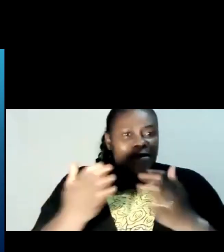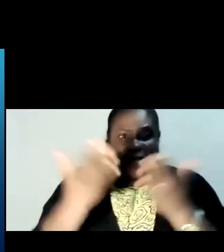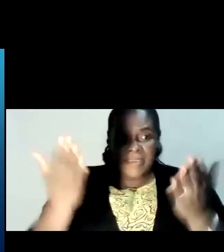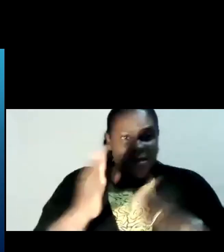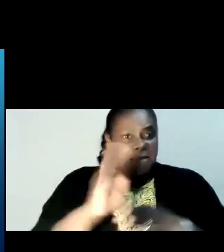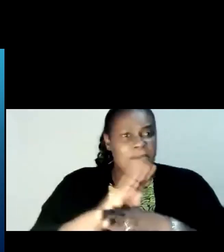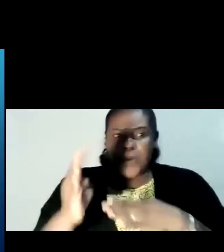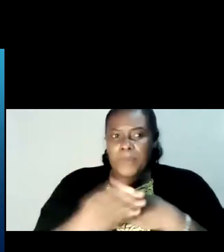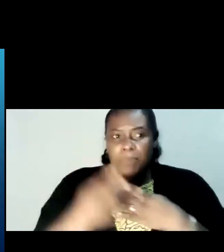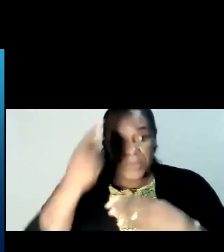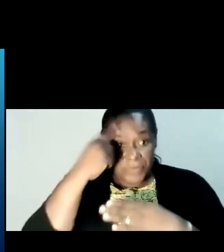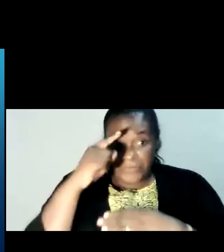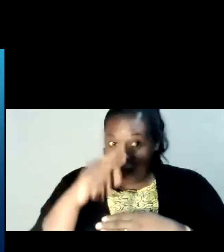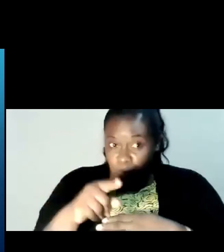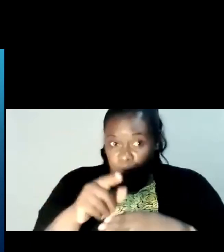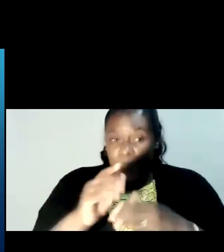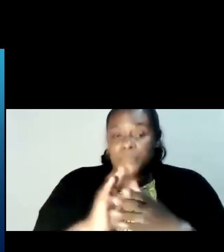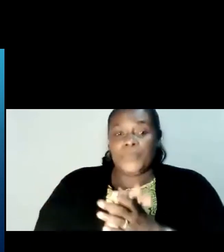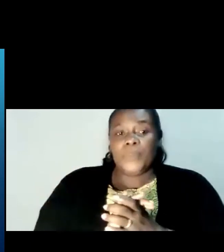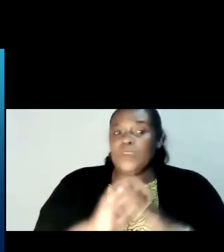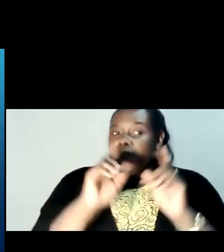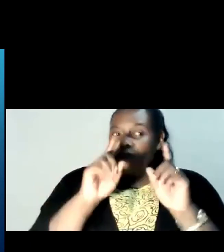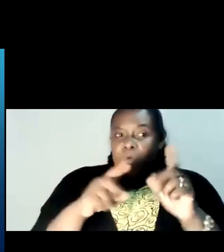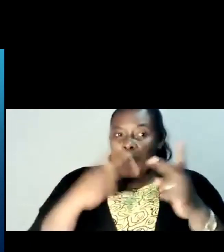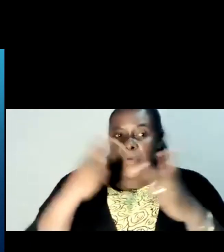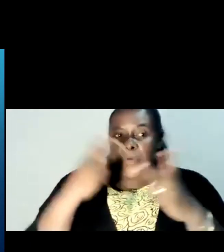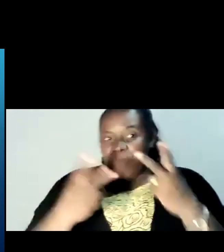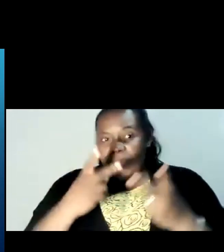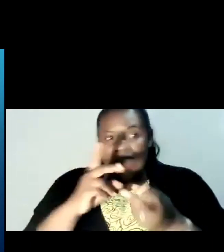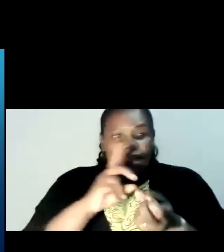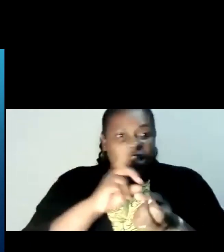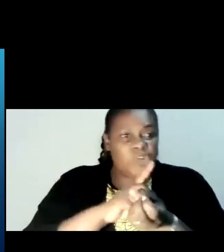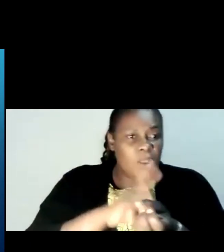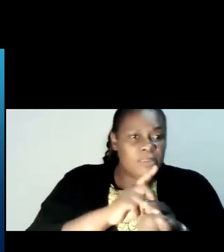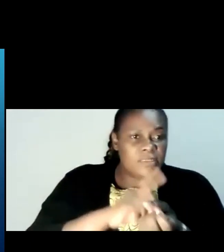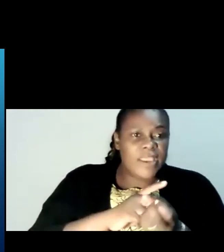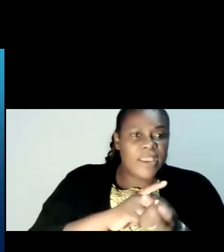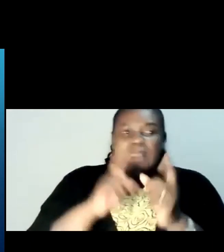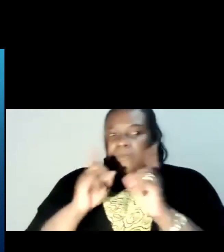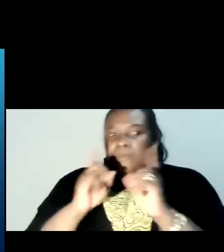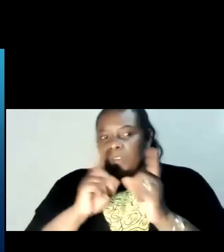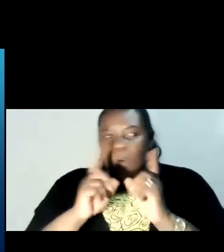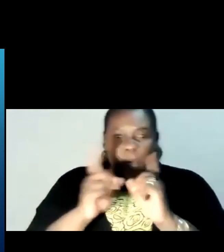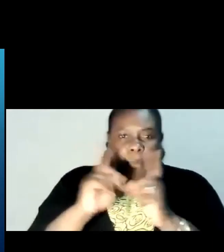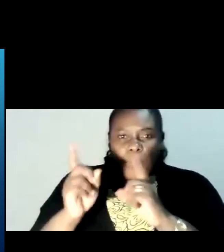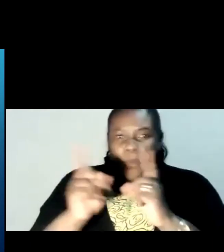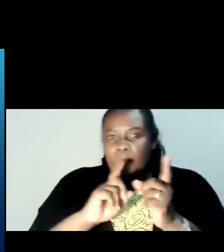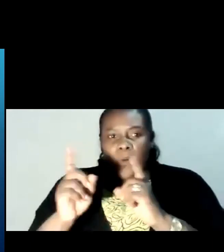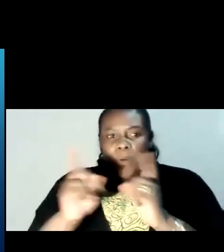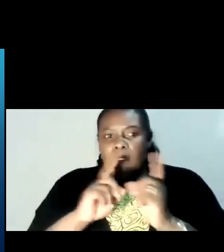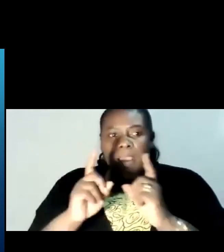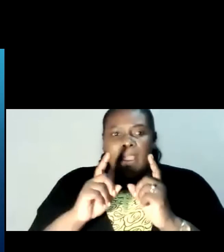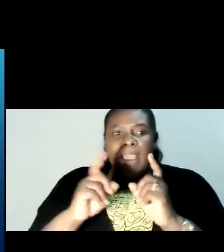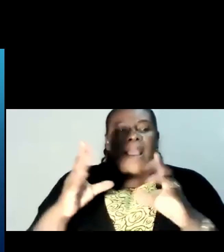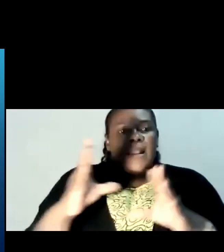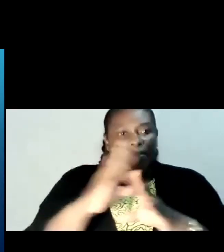Barbados. You just need to visit your doctor and you can have a discussion about getting these types of screens